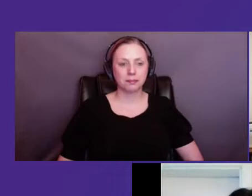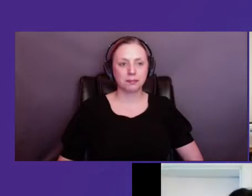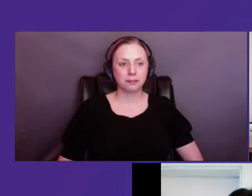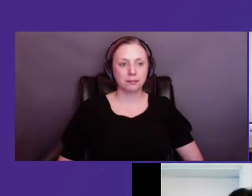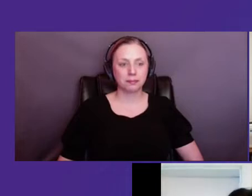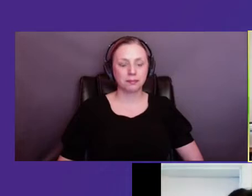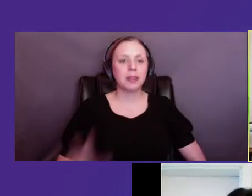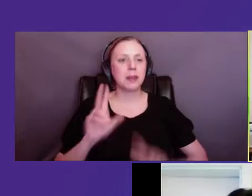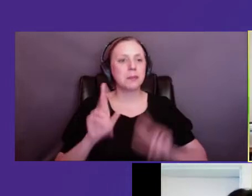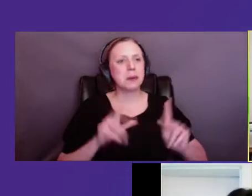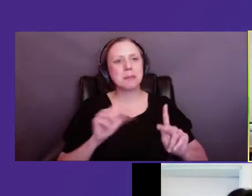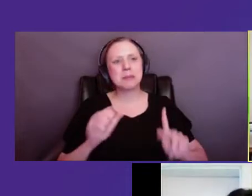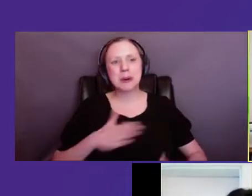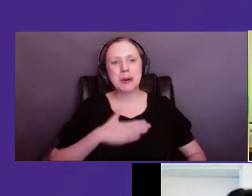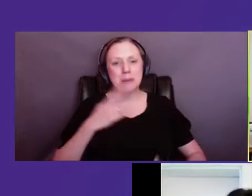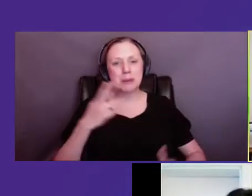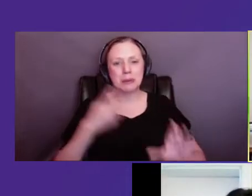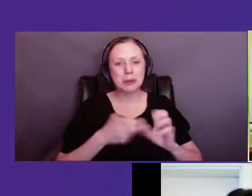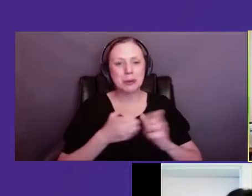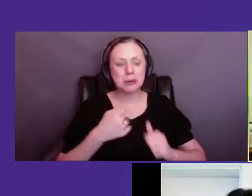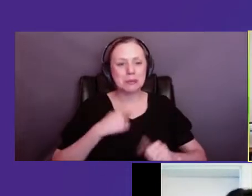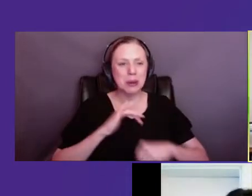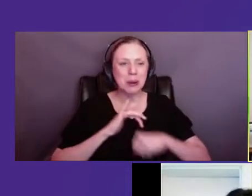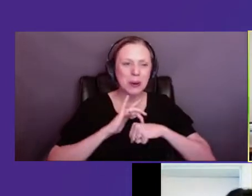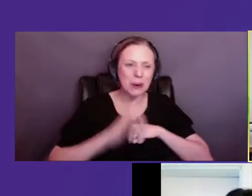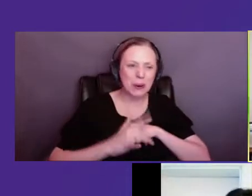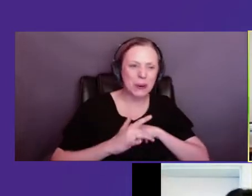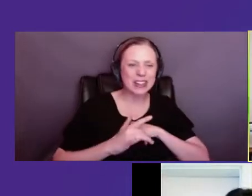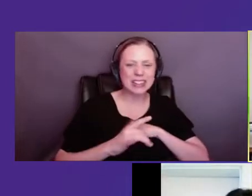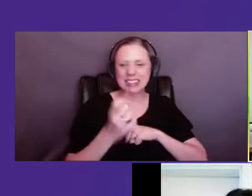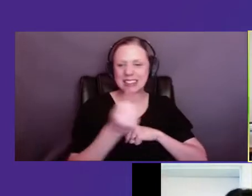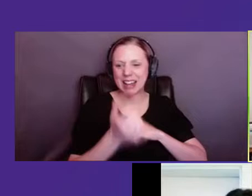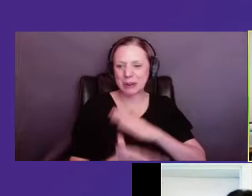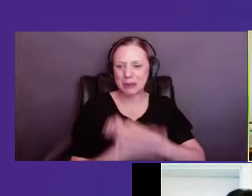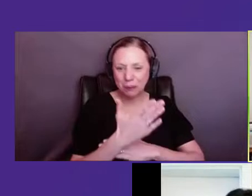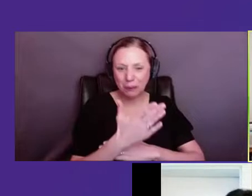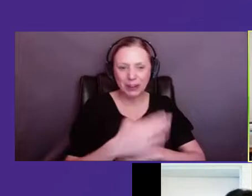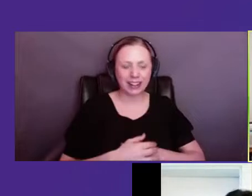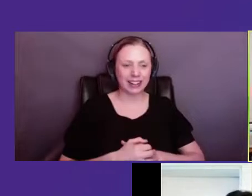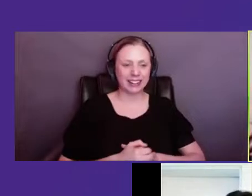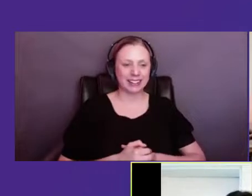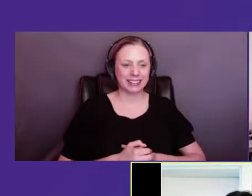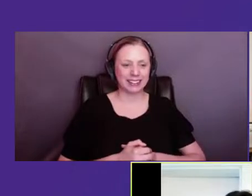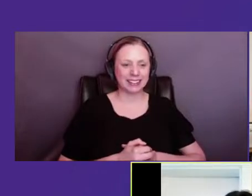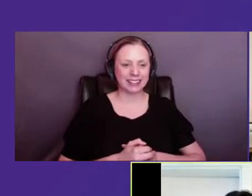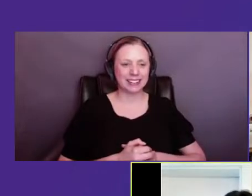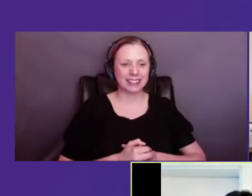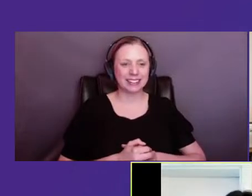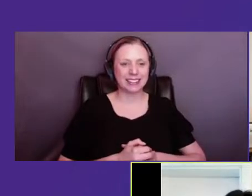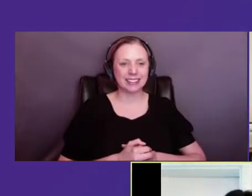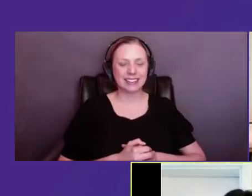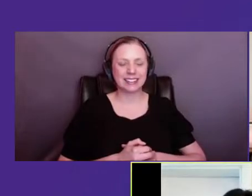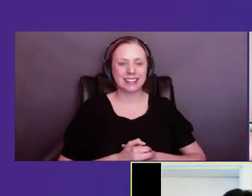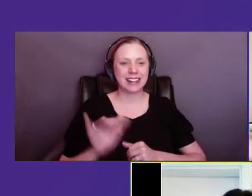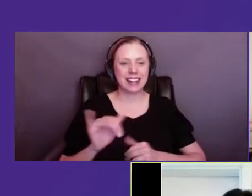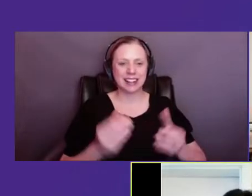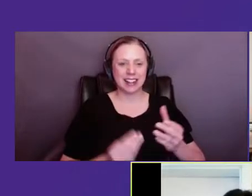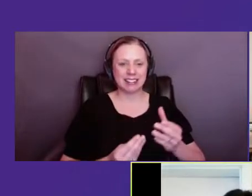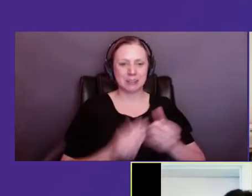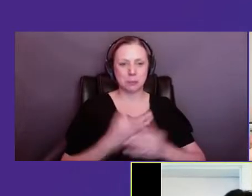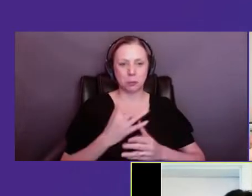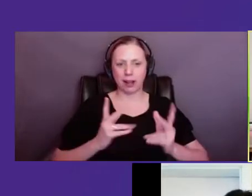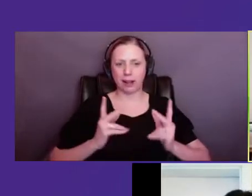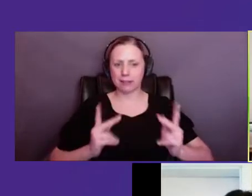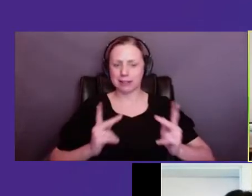Folks, I am so glad that you're with me bright and early on this Saturday morning. It's like spring continues to visit us. A